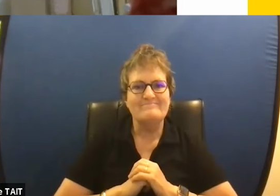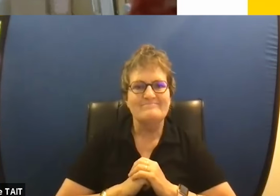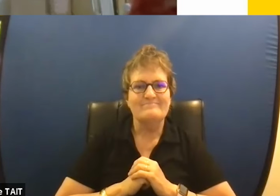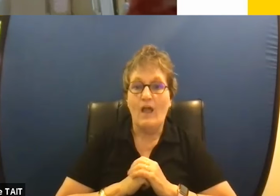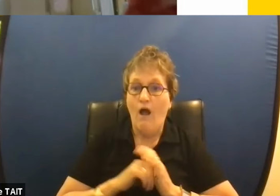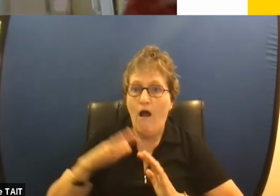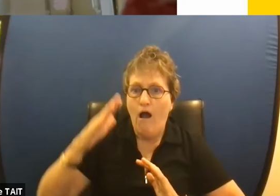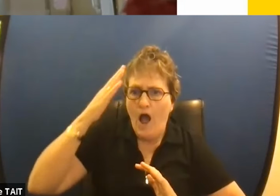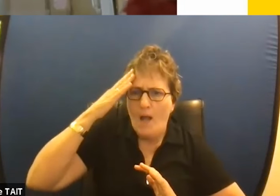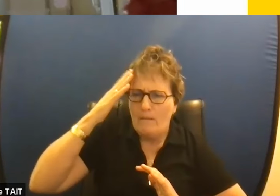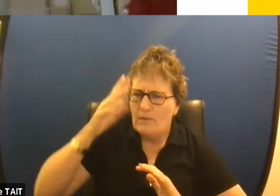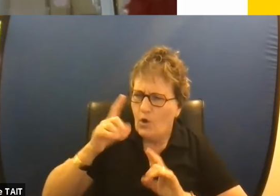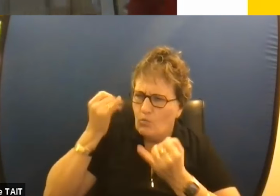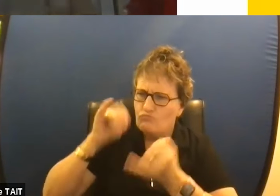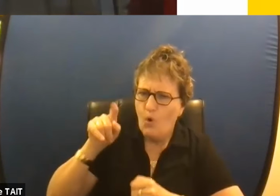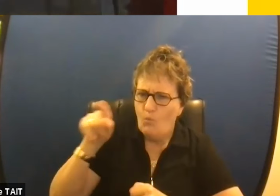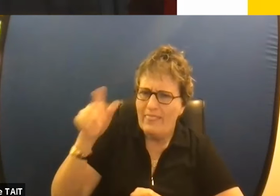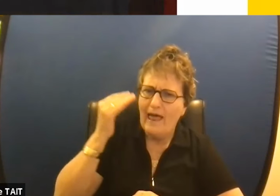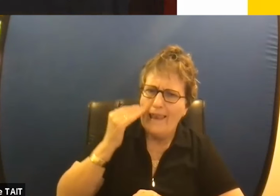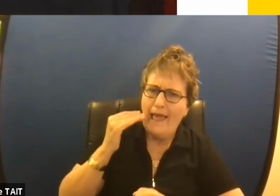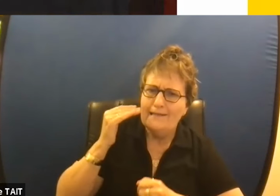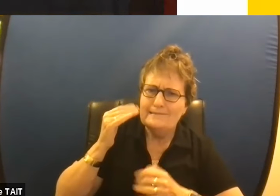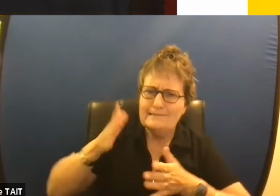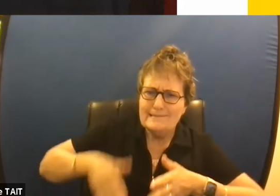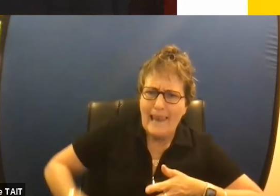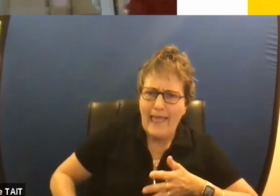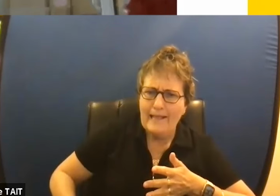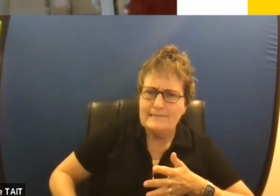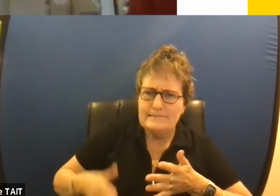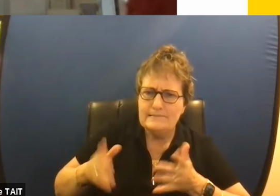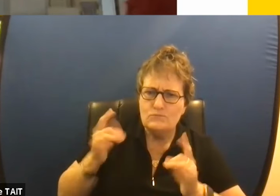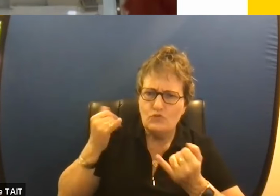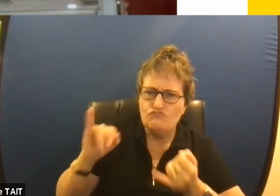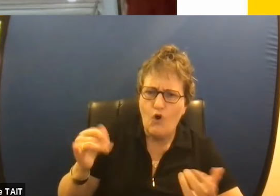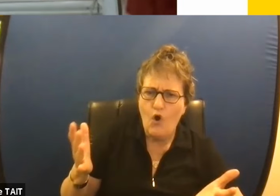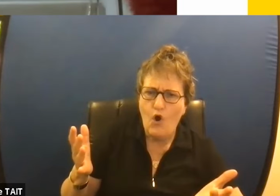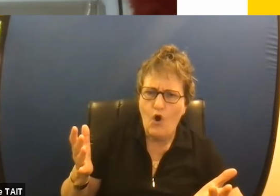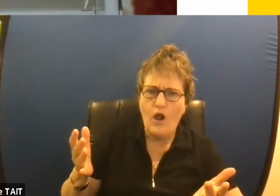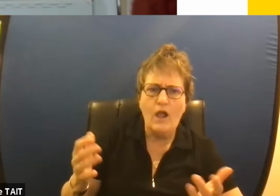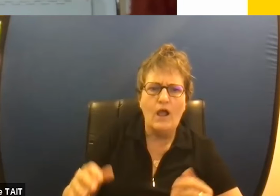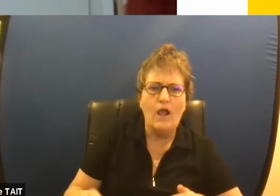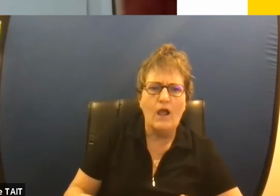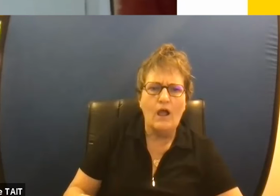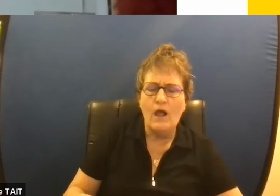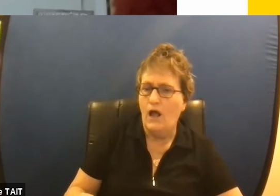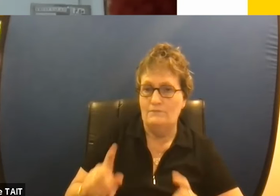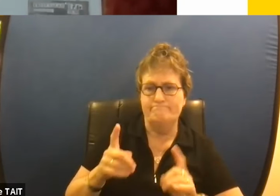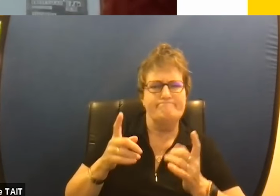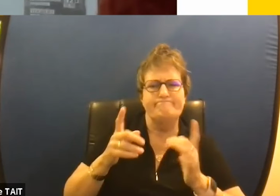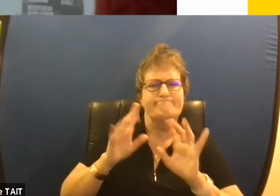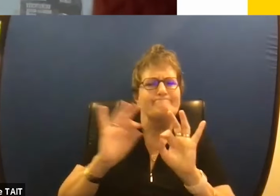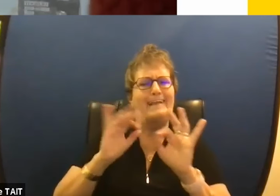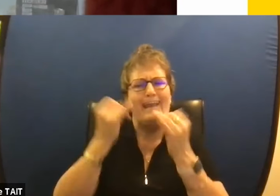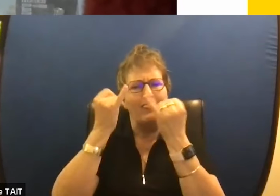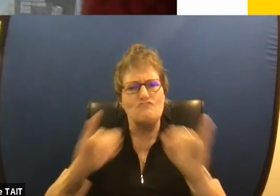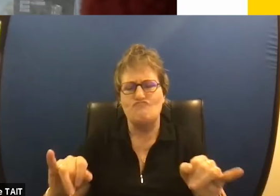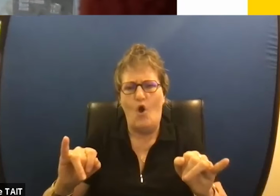Mommy, what's wrong with that lady's legs? Sorry. Oh, darling, there's nothing wrong with that lady's legs.